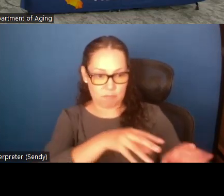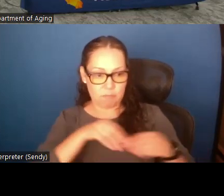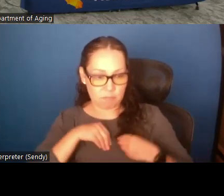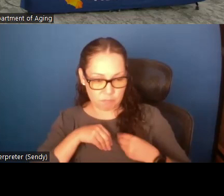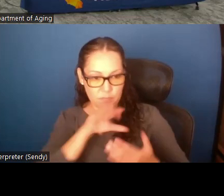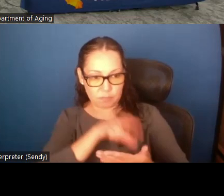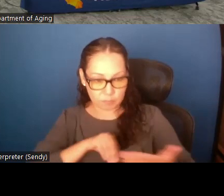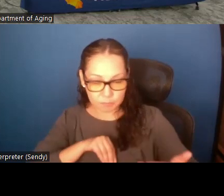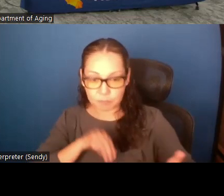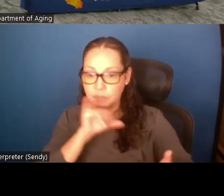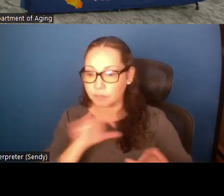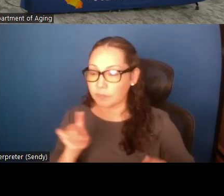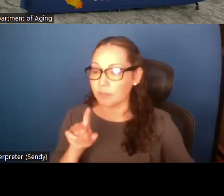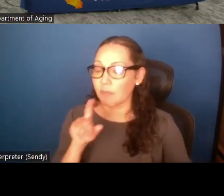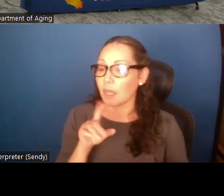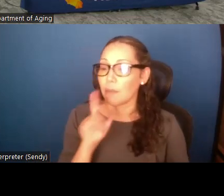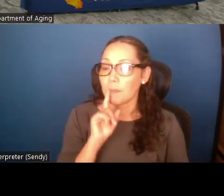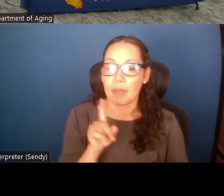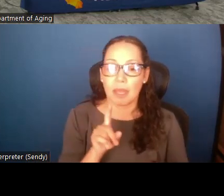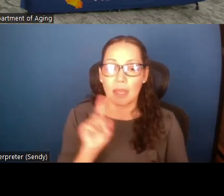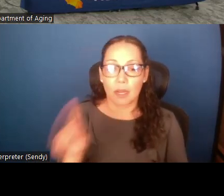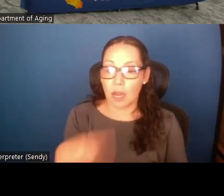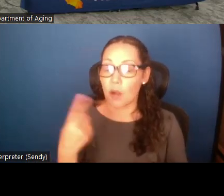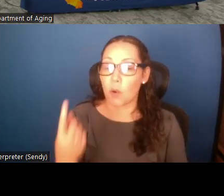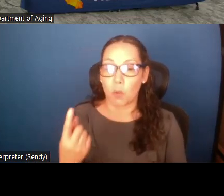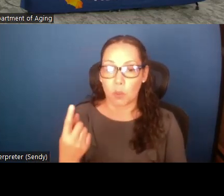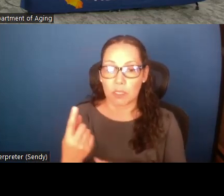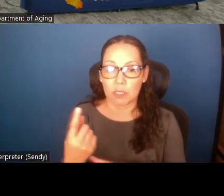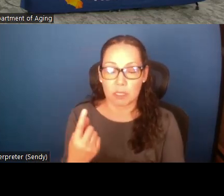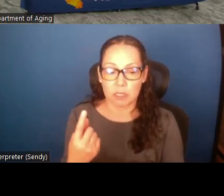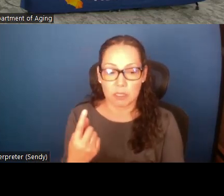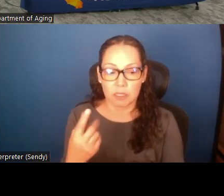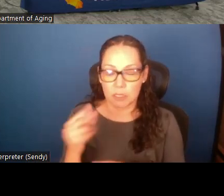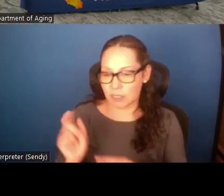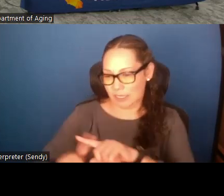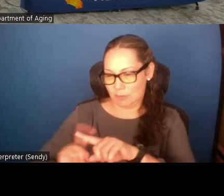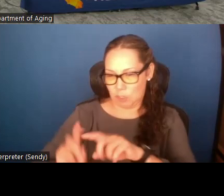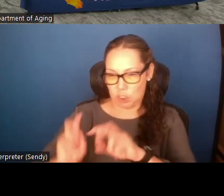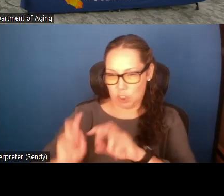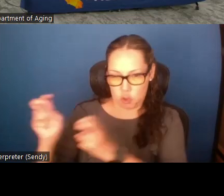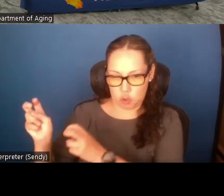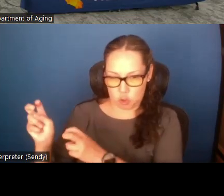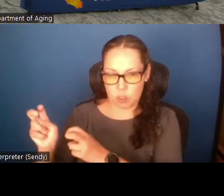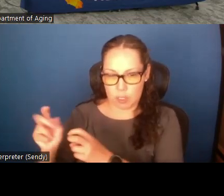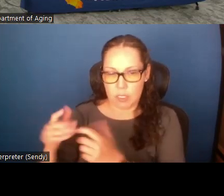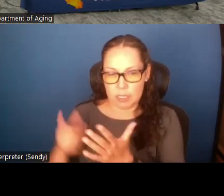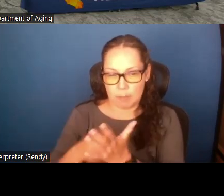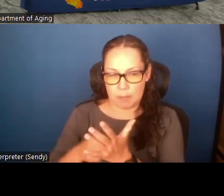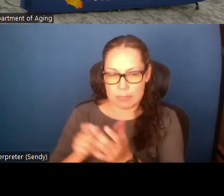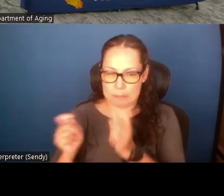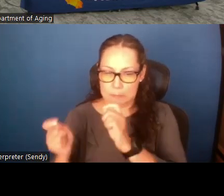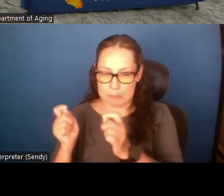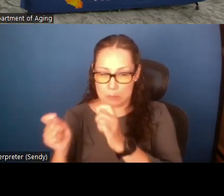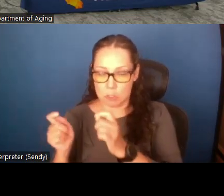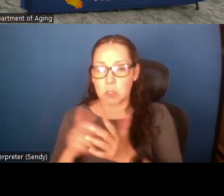external factors such as, but not limited to, supply issues could contribute to some variation. And of course, we saw that during the